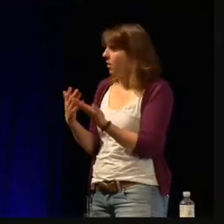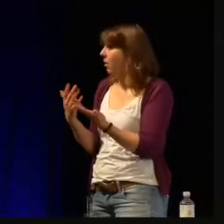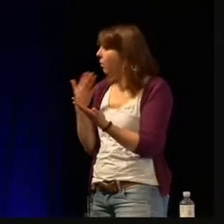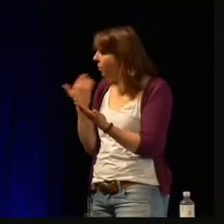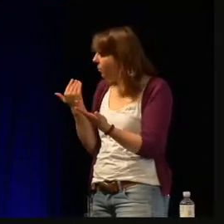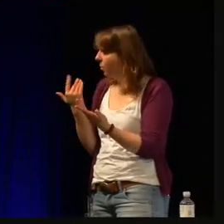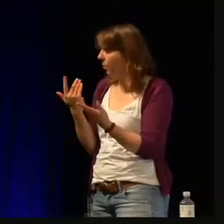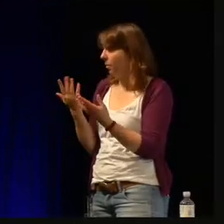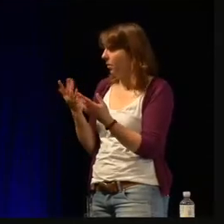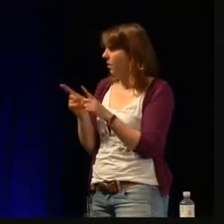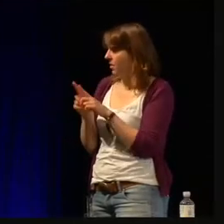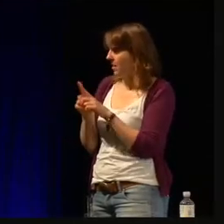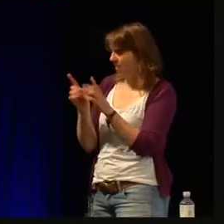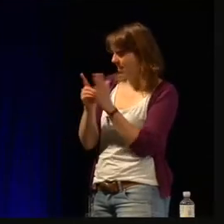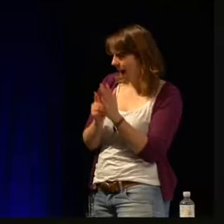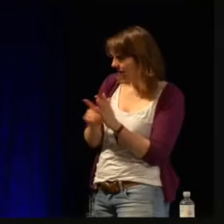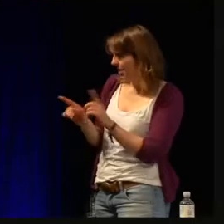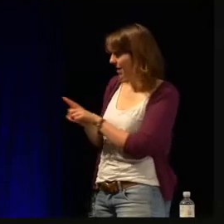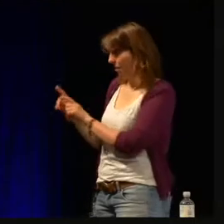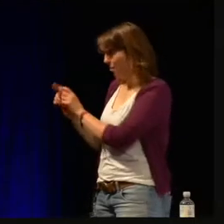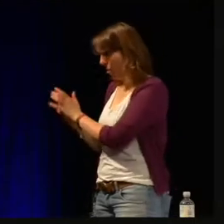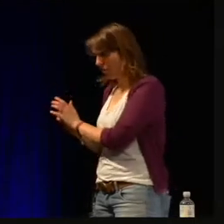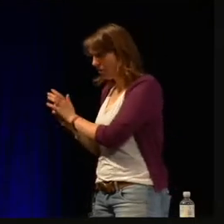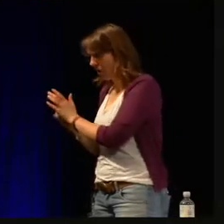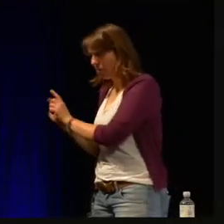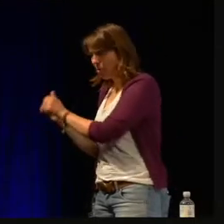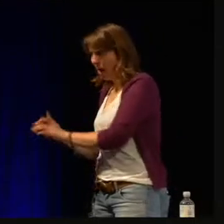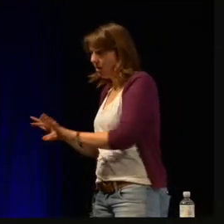printed versions of the same attack, even if you don't know,